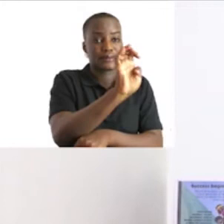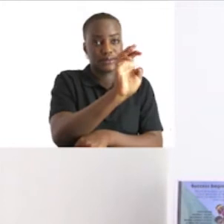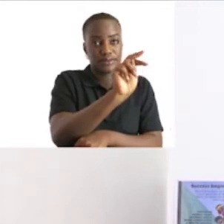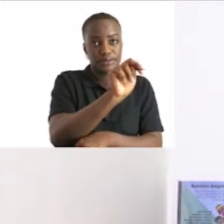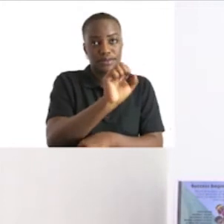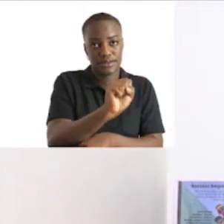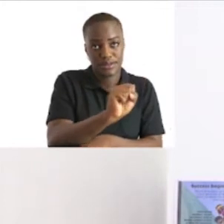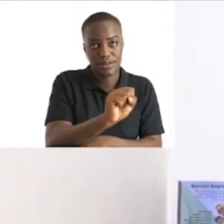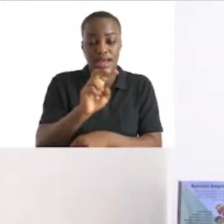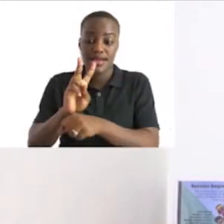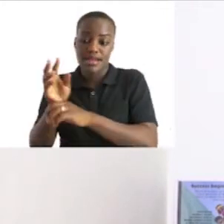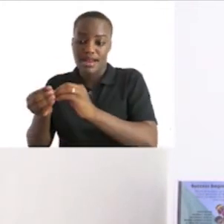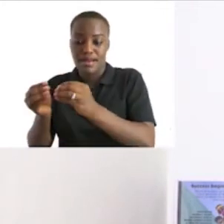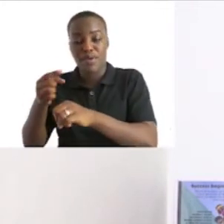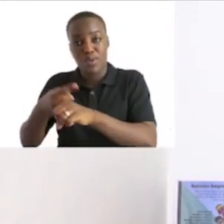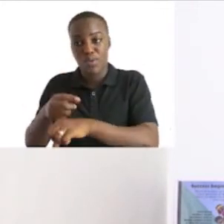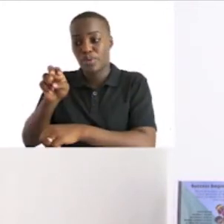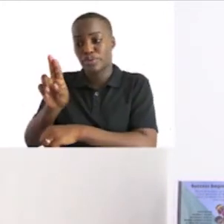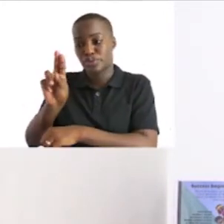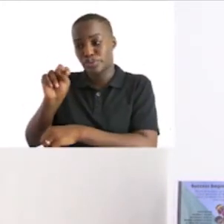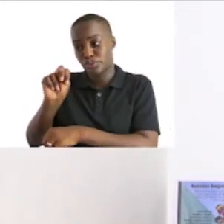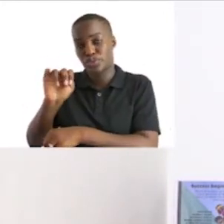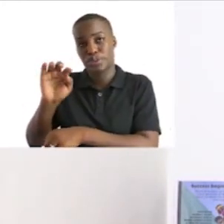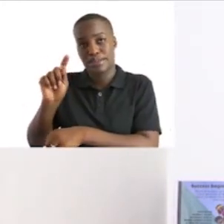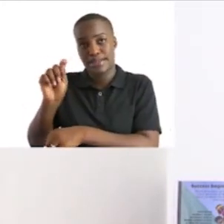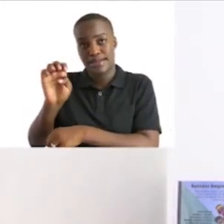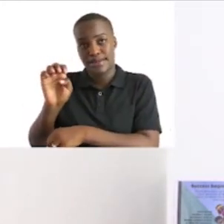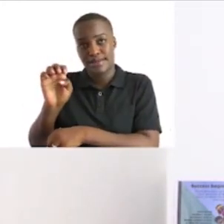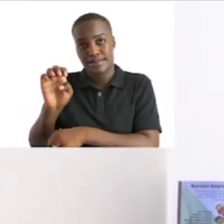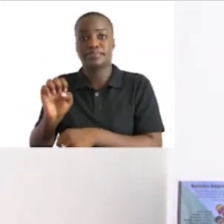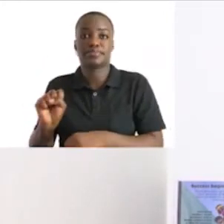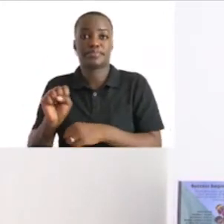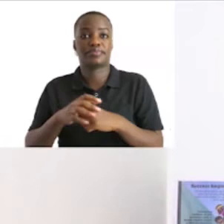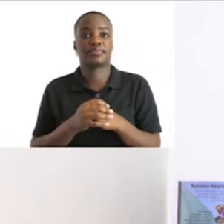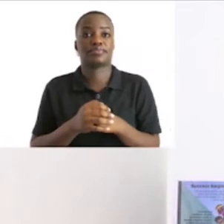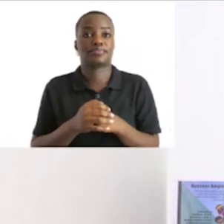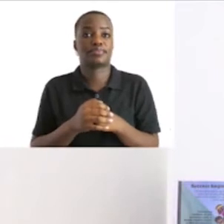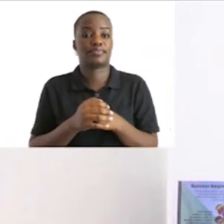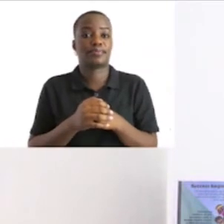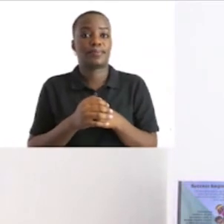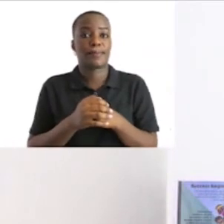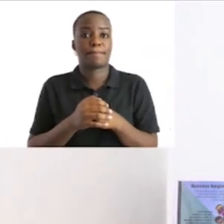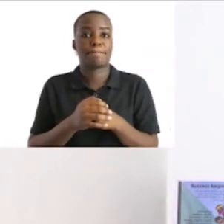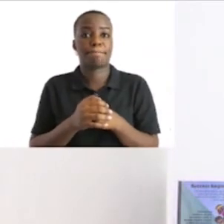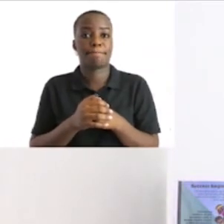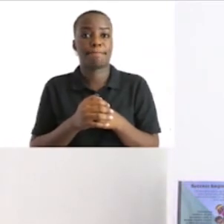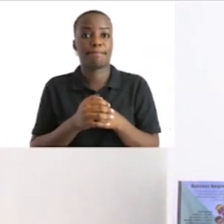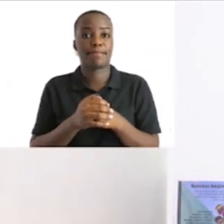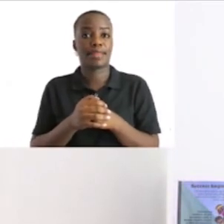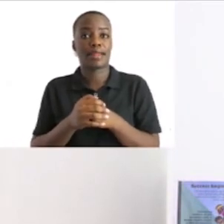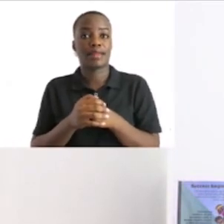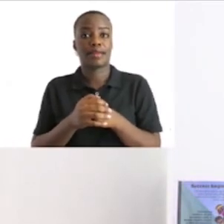you can write a little T on top to remind you that this is tens. And